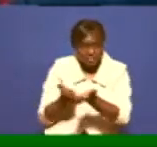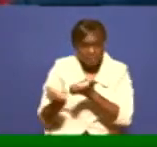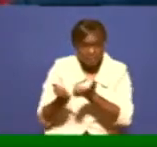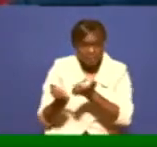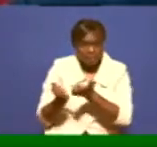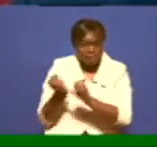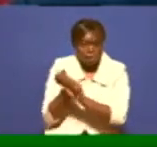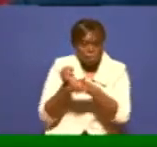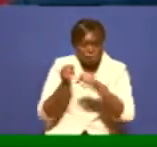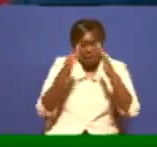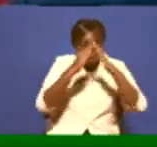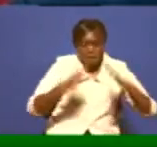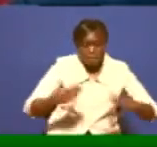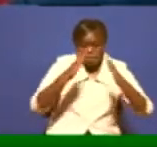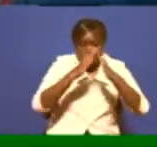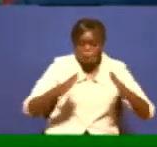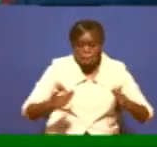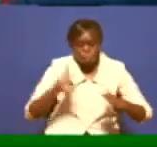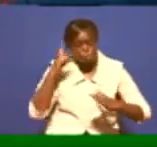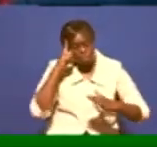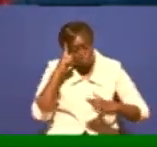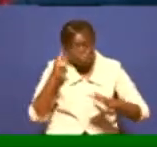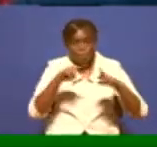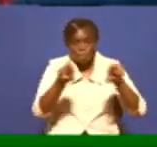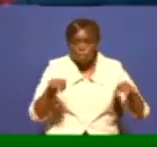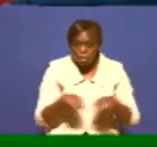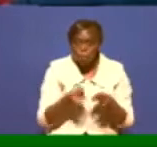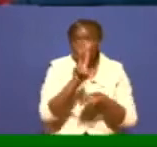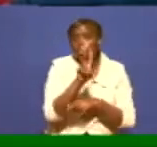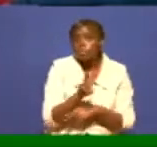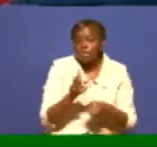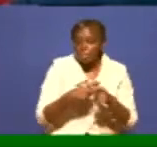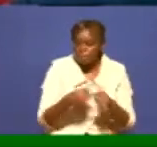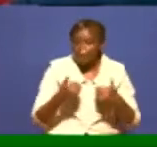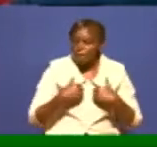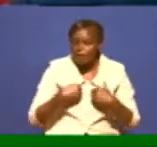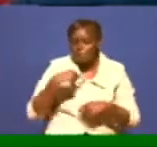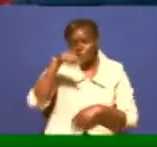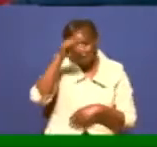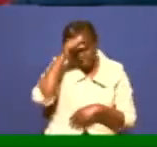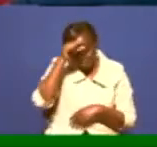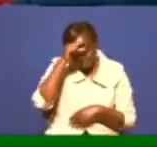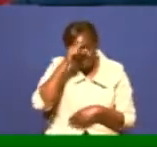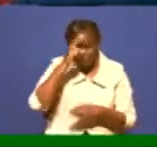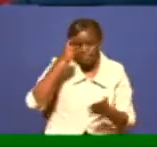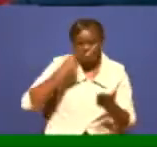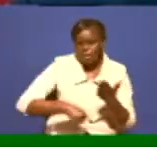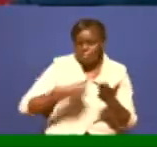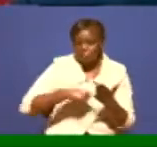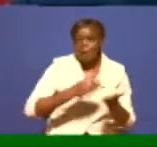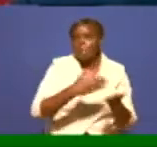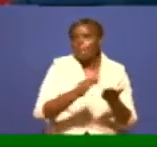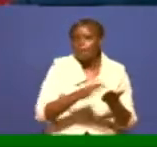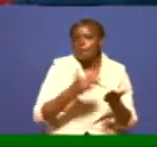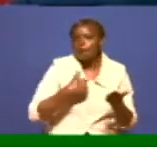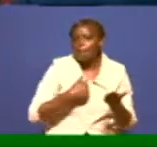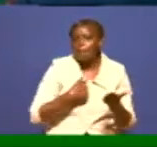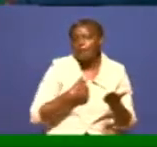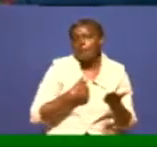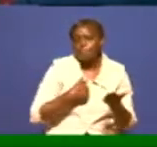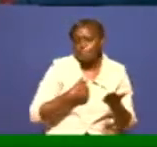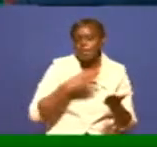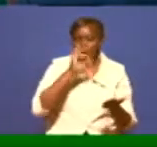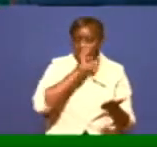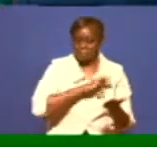is one of the big four agenda of our president, then we will have, the government will be charging rent, meaning it will have another source of